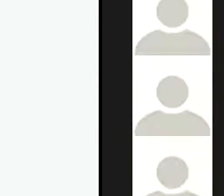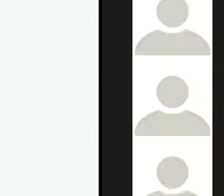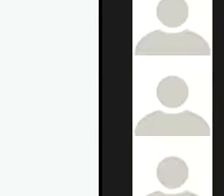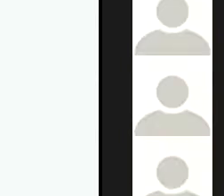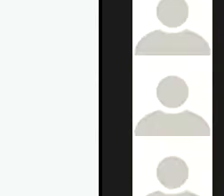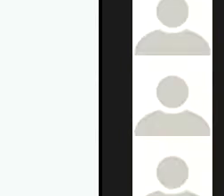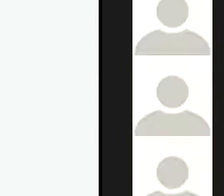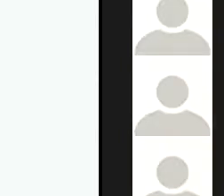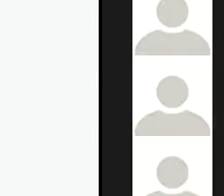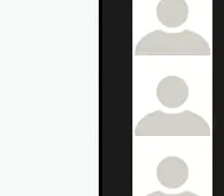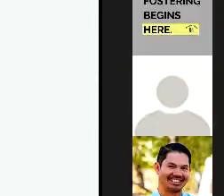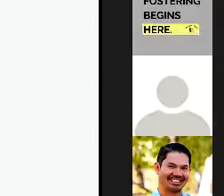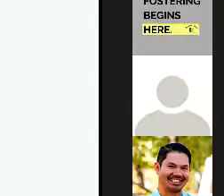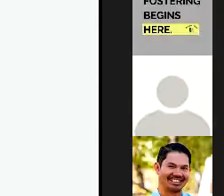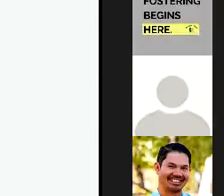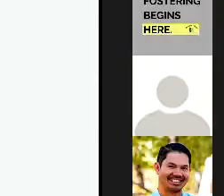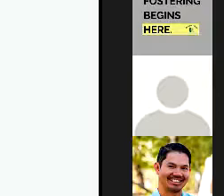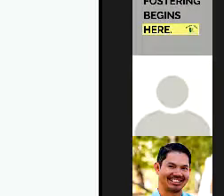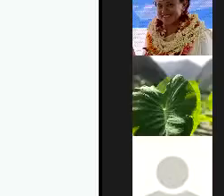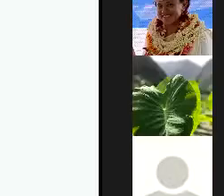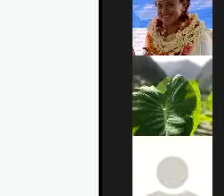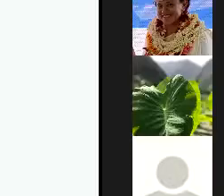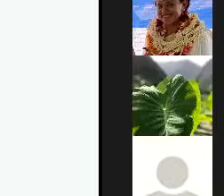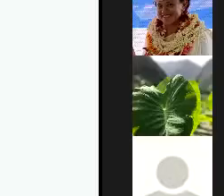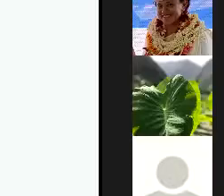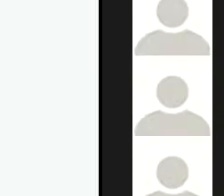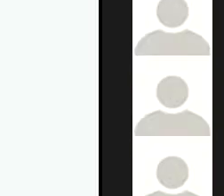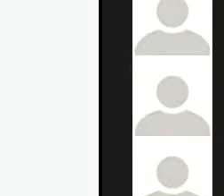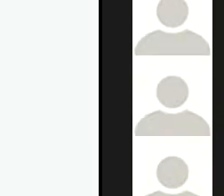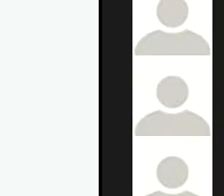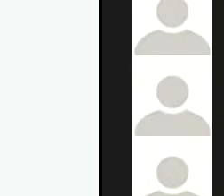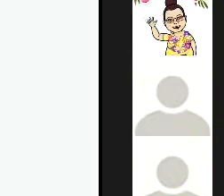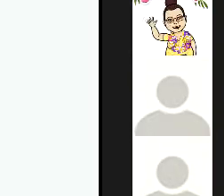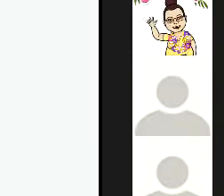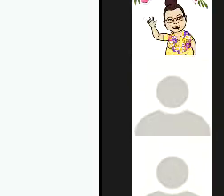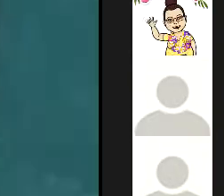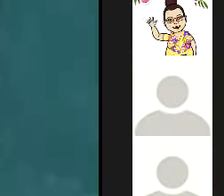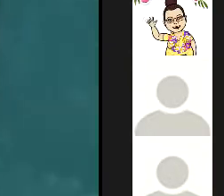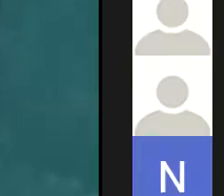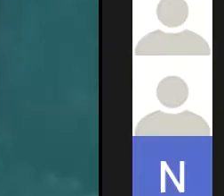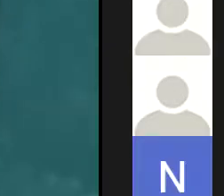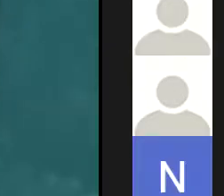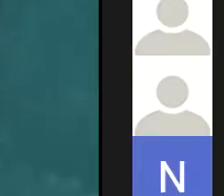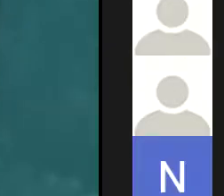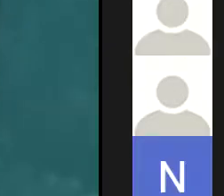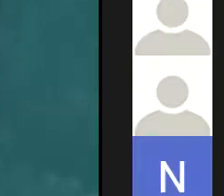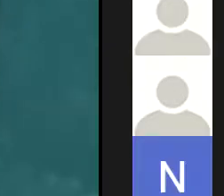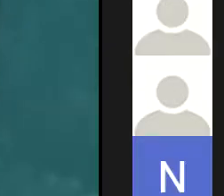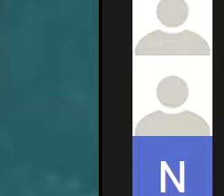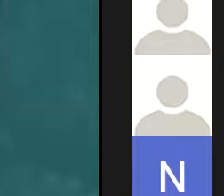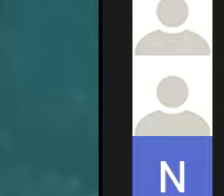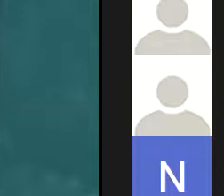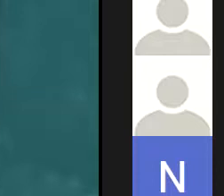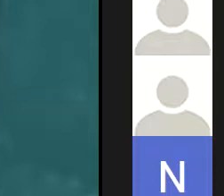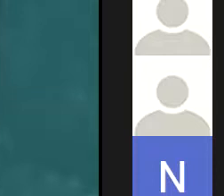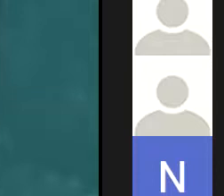just a little bit of anxiety to bullying to beyond. So, thank you so much, and I'm going to open up to questions. And